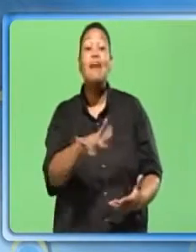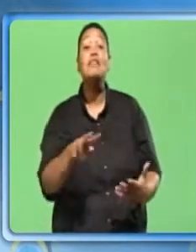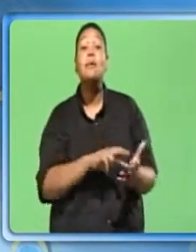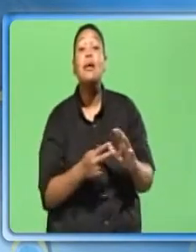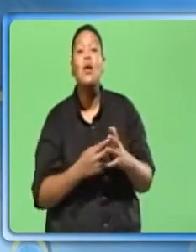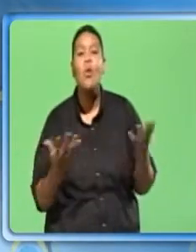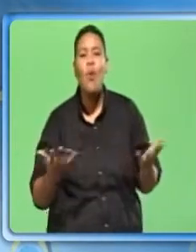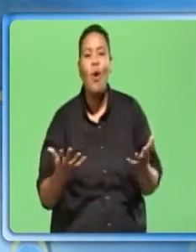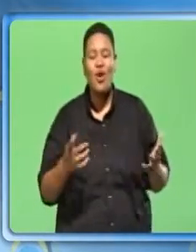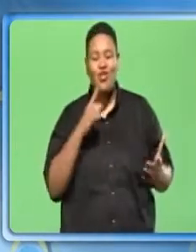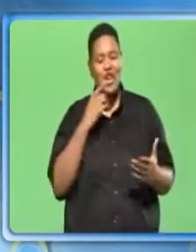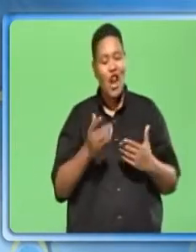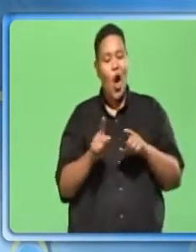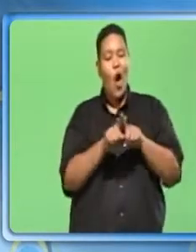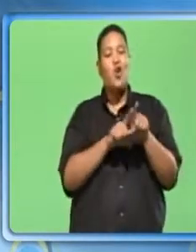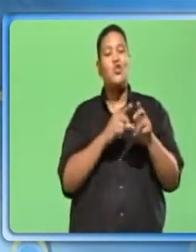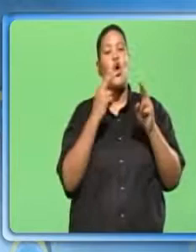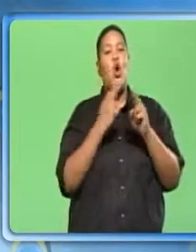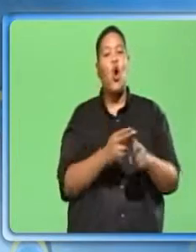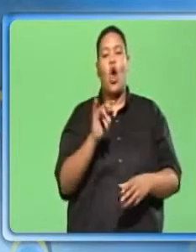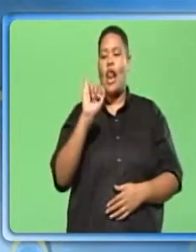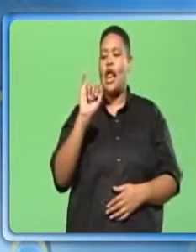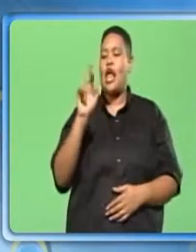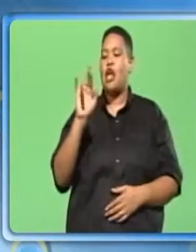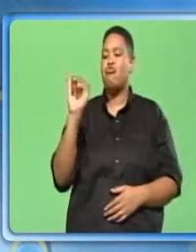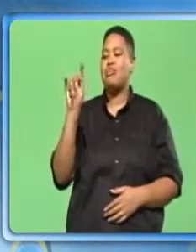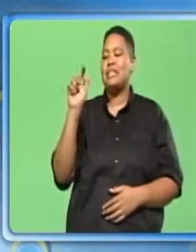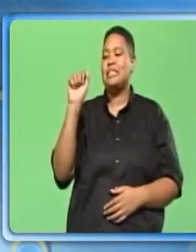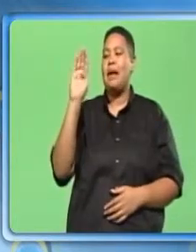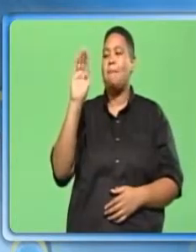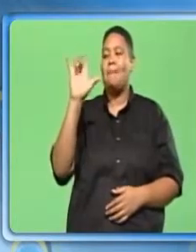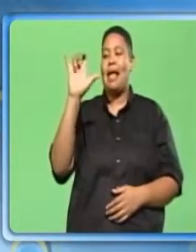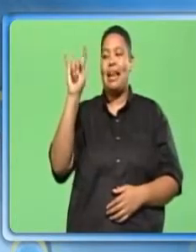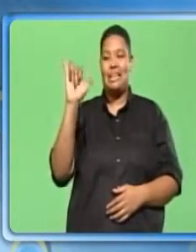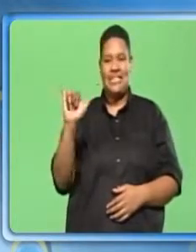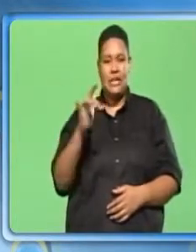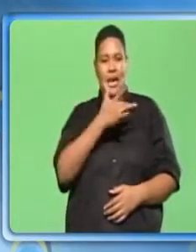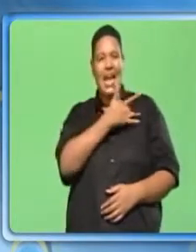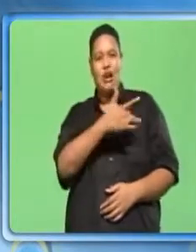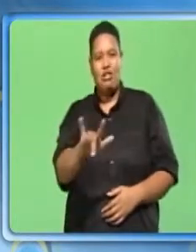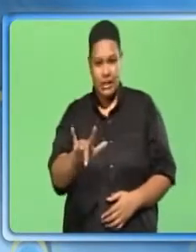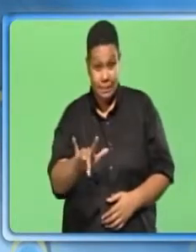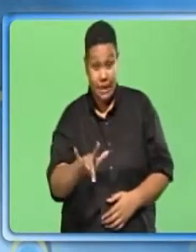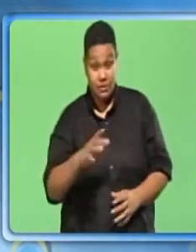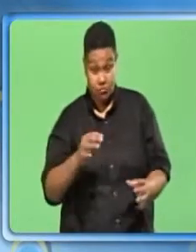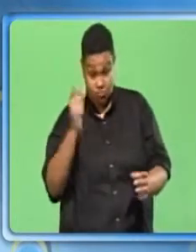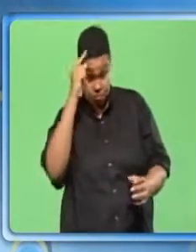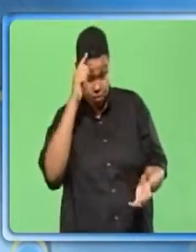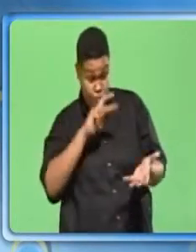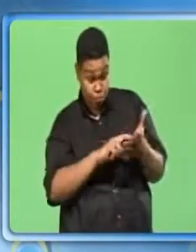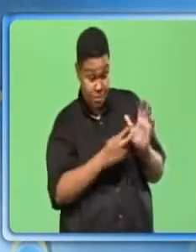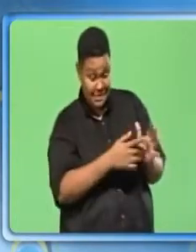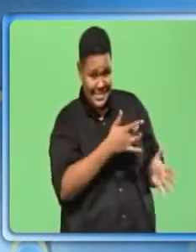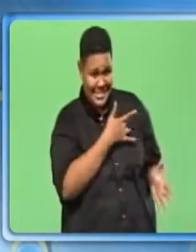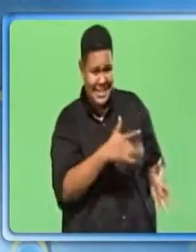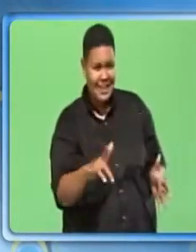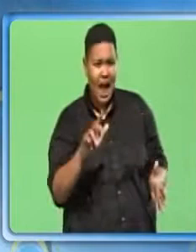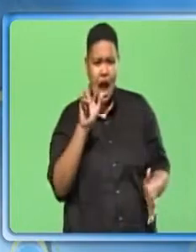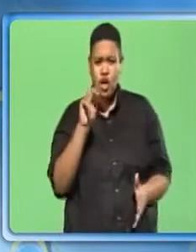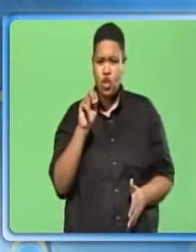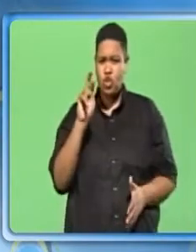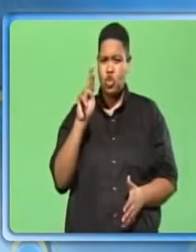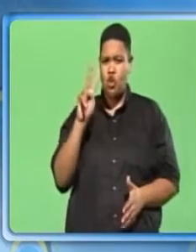Sensitivity is also called irritability. In order to understand sensitivity and the nervous